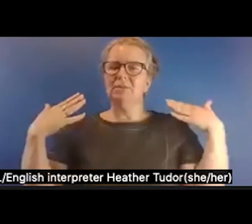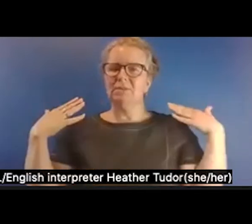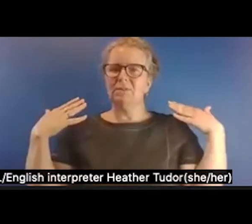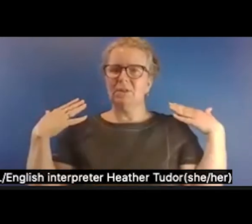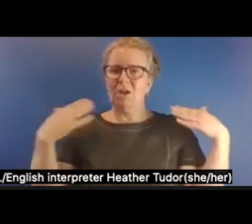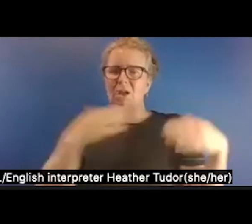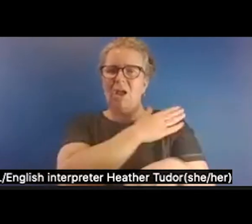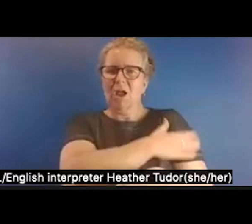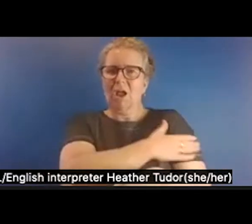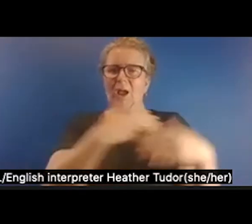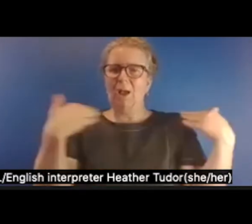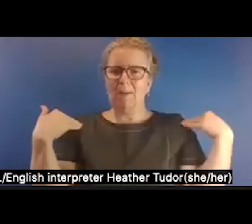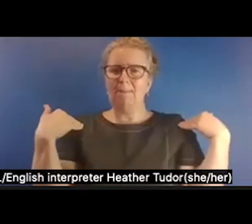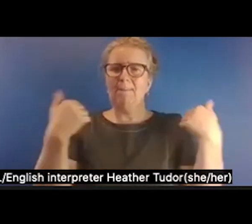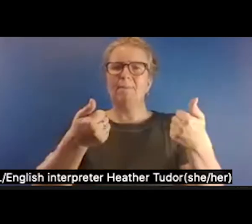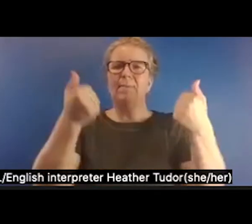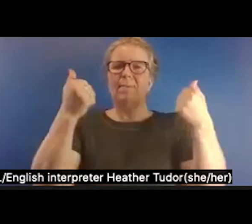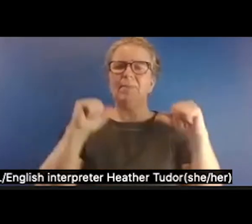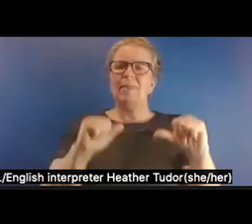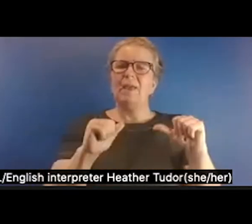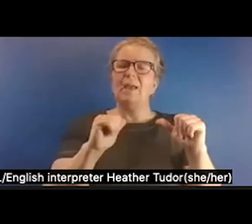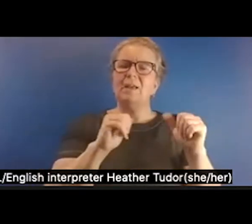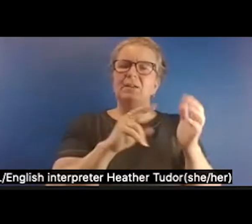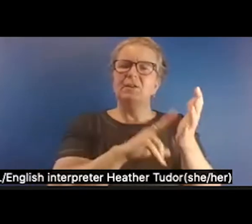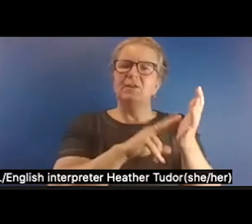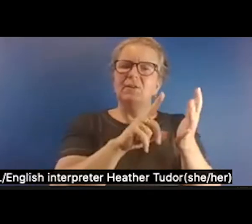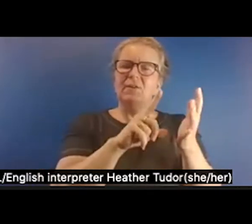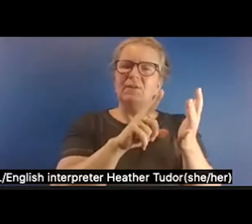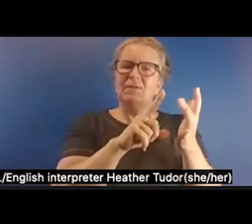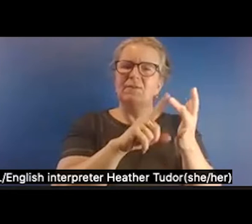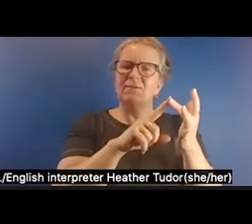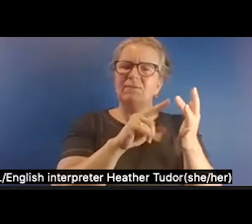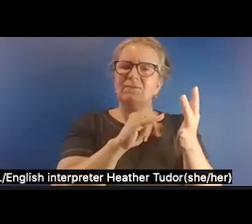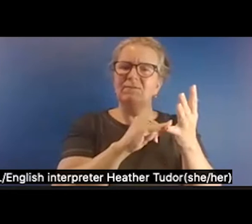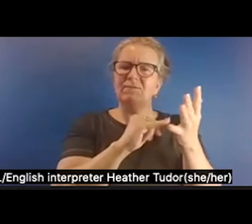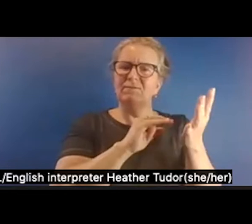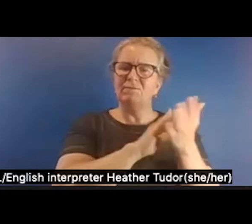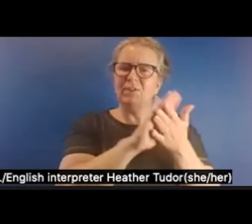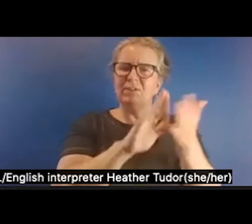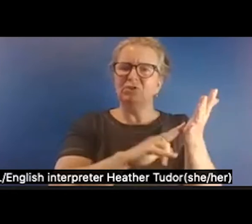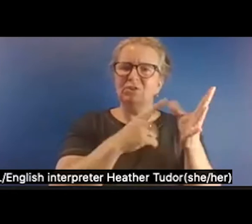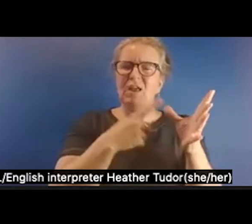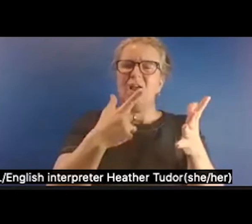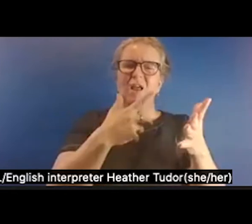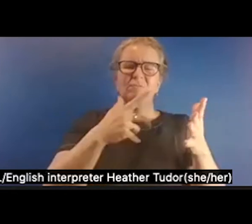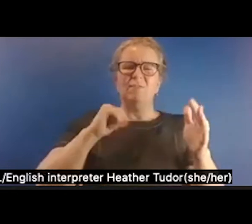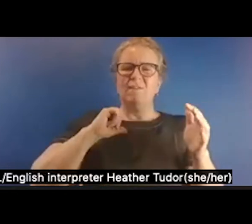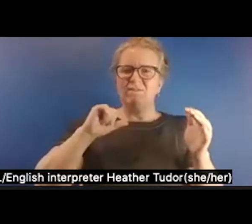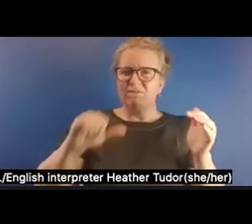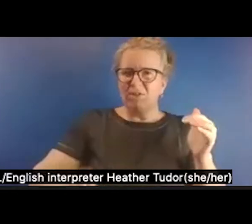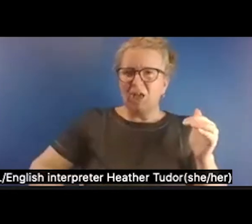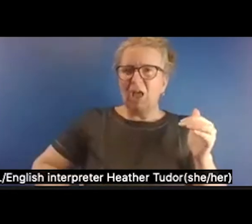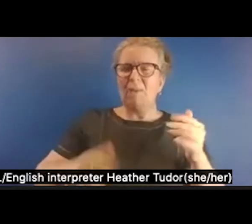which is Vaishna, and these are the farmers, traders, or merchants, which were considered to be coming